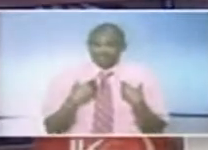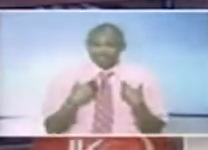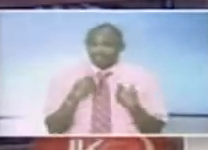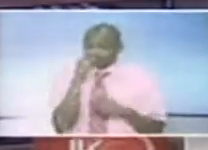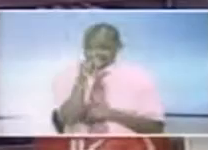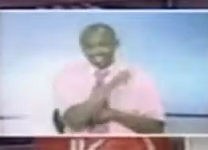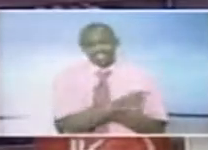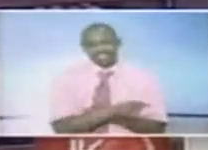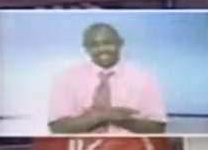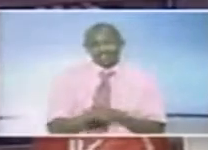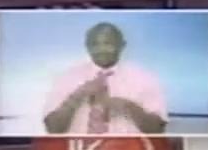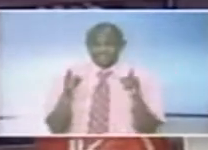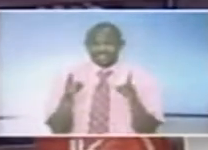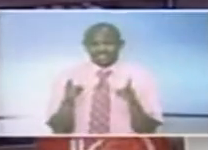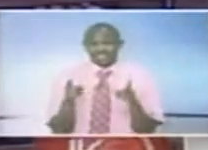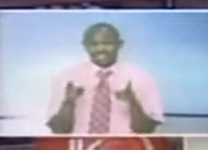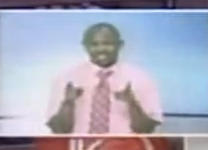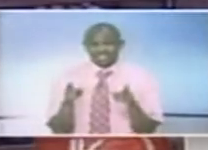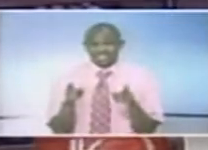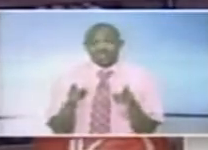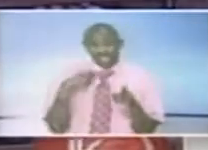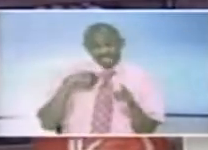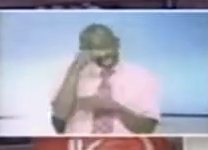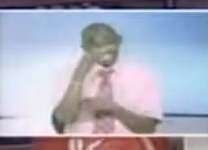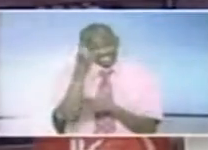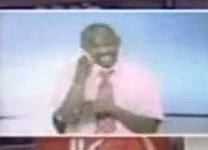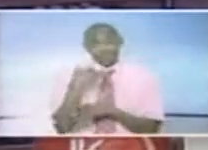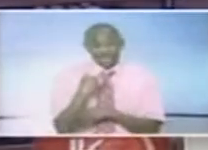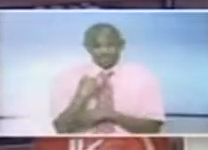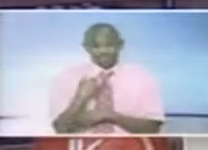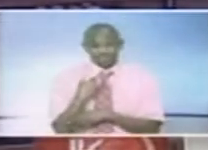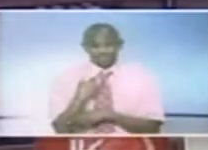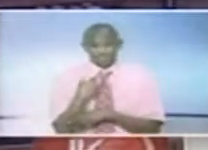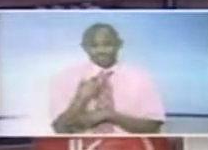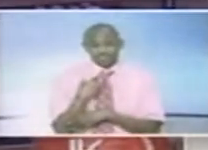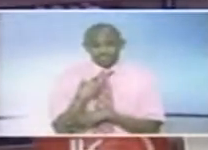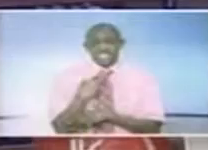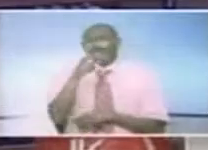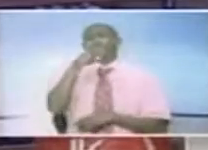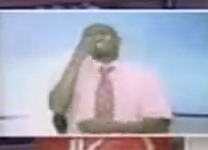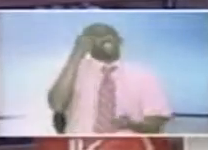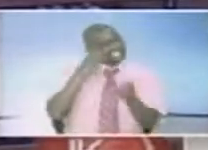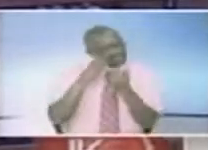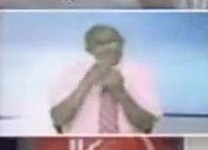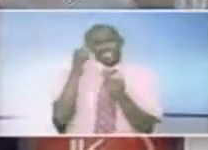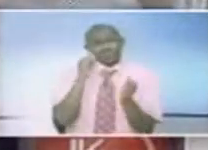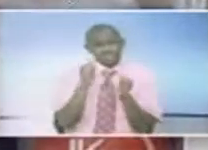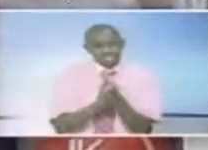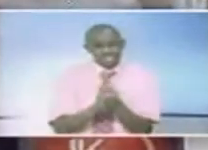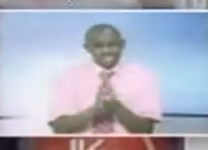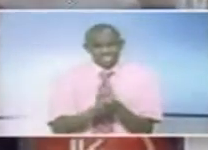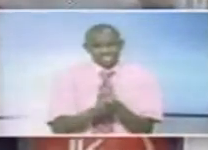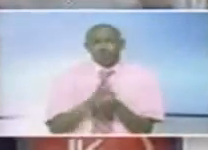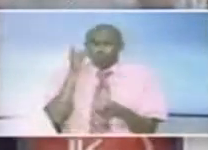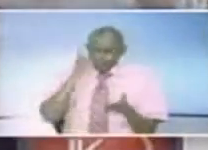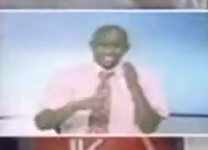saying. Yeah. But there are artists there also inspired. What's the most difficult thing for you, Martin, to do? What's the